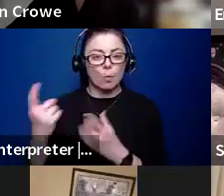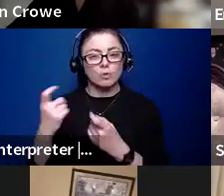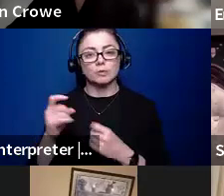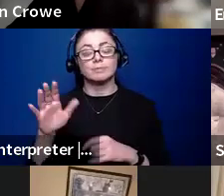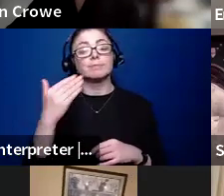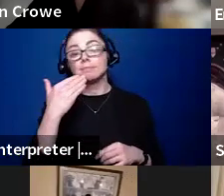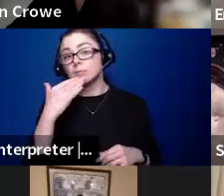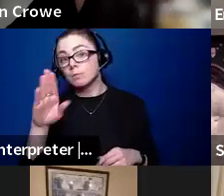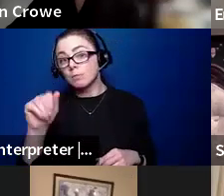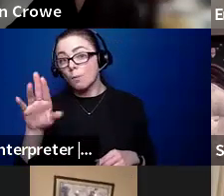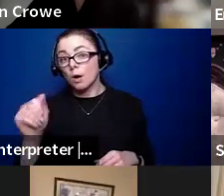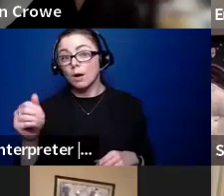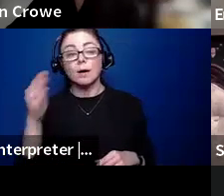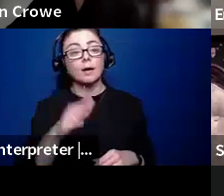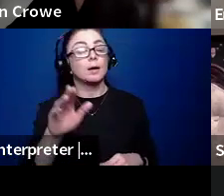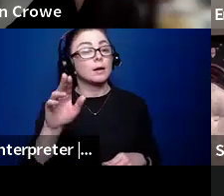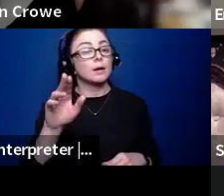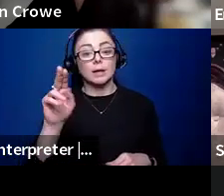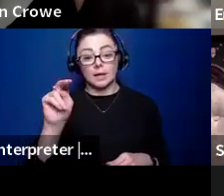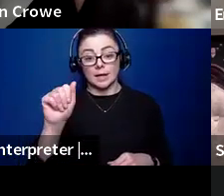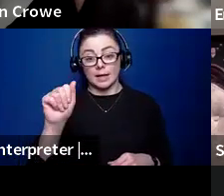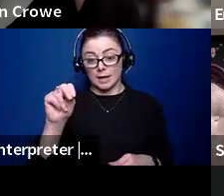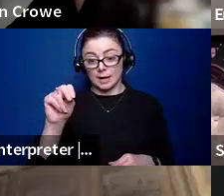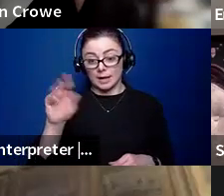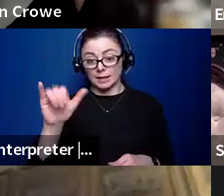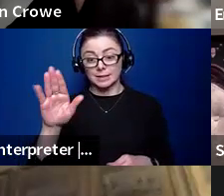Barbara. Nancy Baker Curtis, are you there?